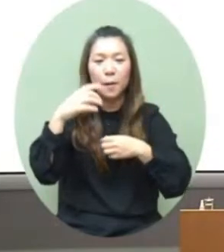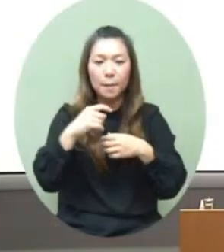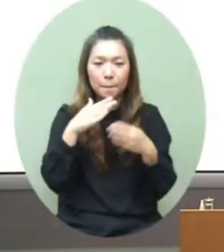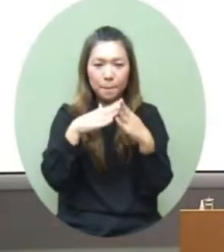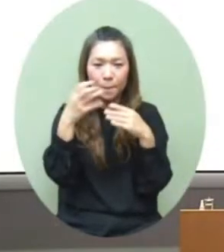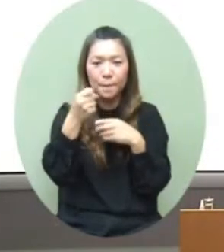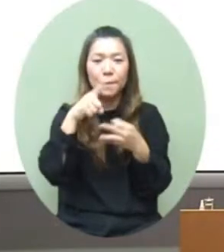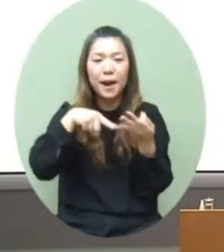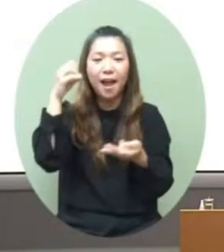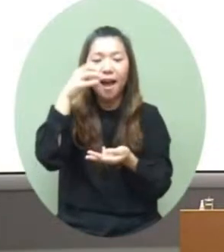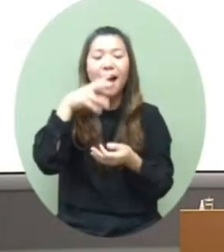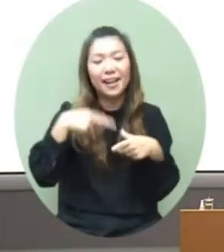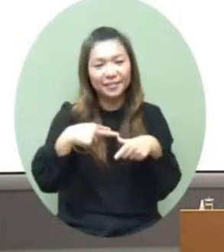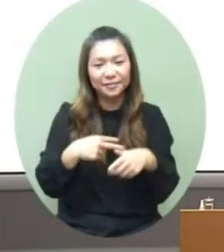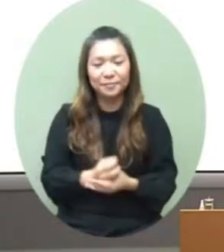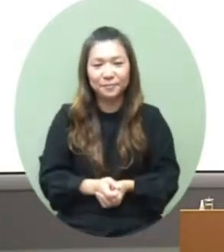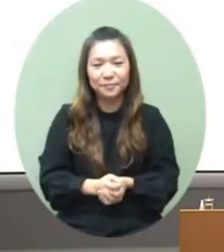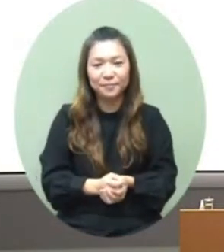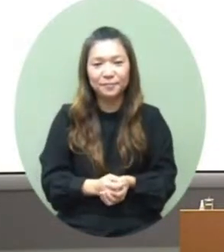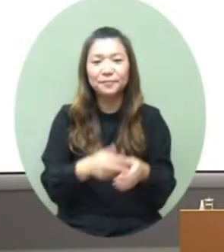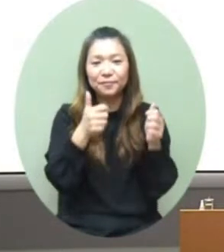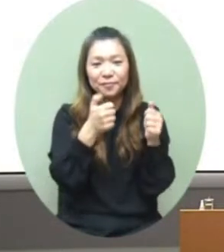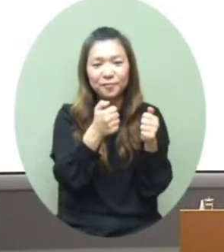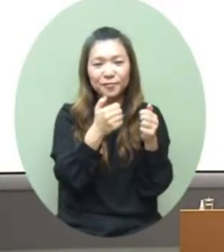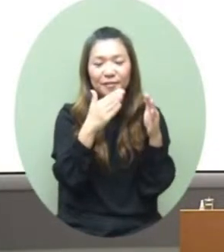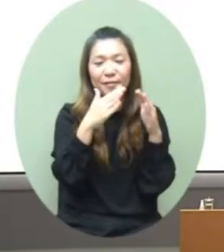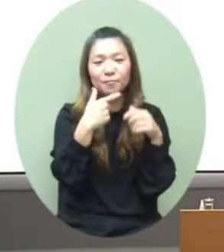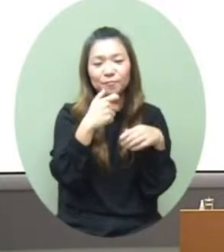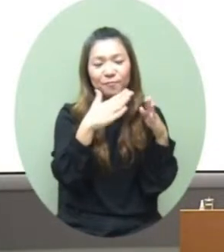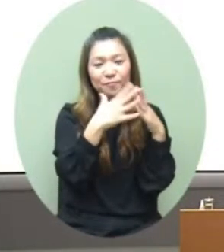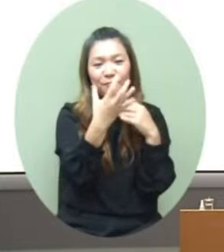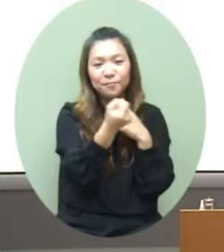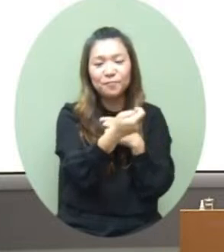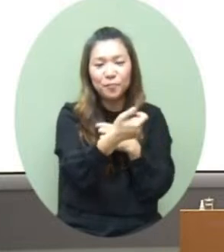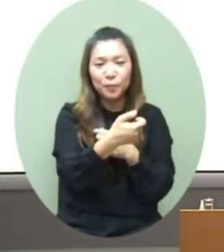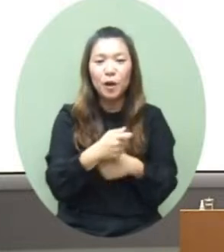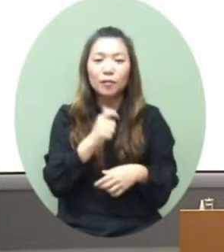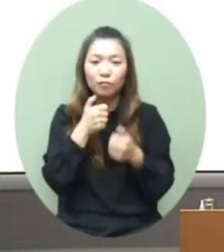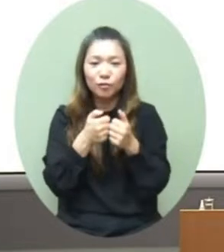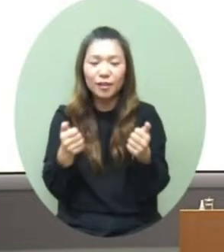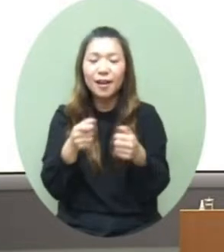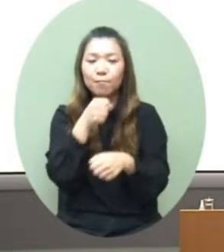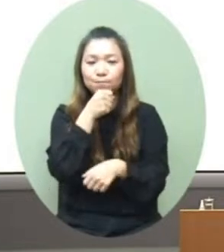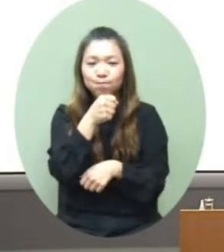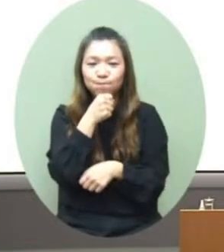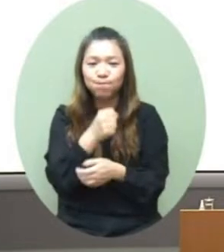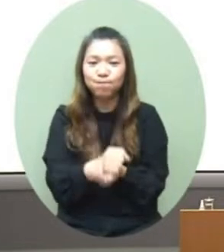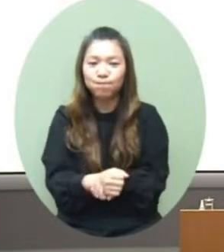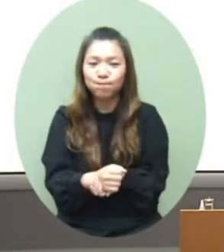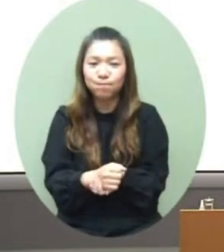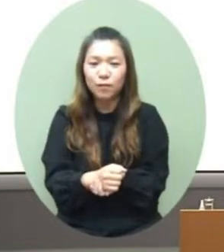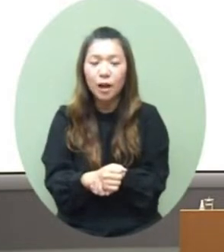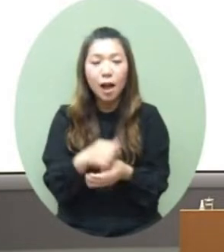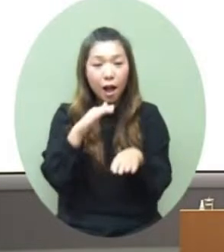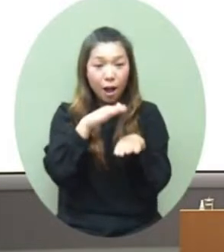And now we invite Secretary for Culture, Sports, and Tourism, Mr. Kevin Yeung. Thank you, FS.